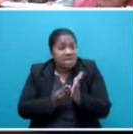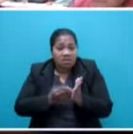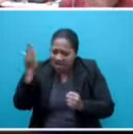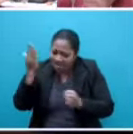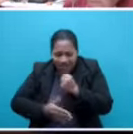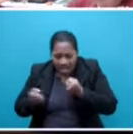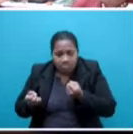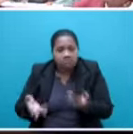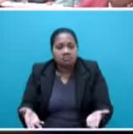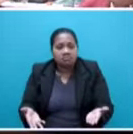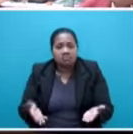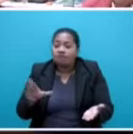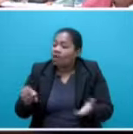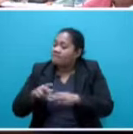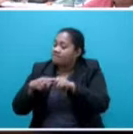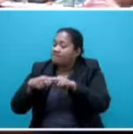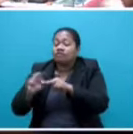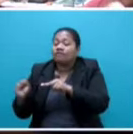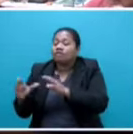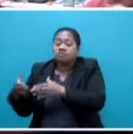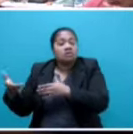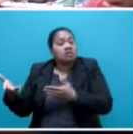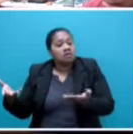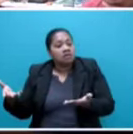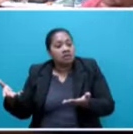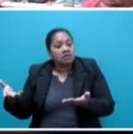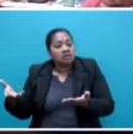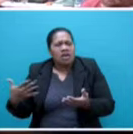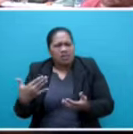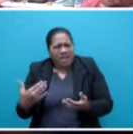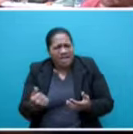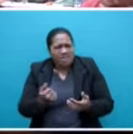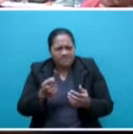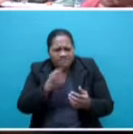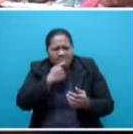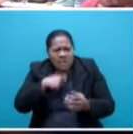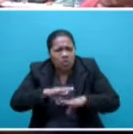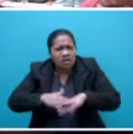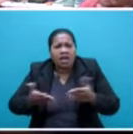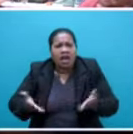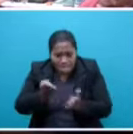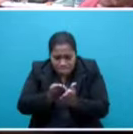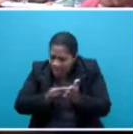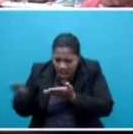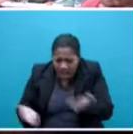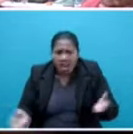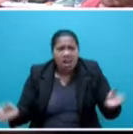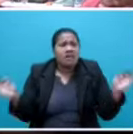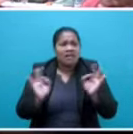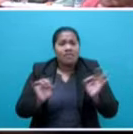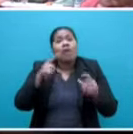floor by Fiji First. We have very little sittings, and they don't even bring a bill to the floor for one whole week of